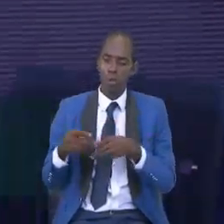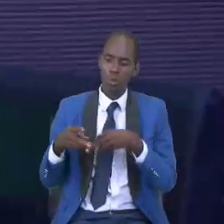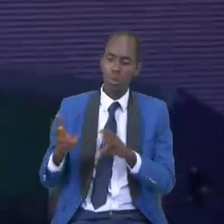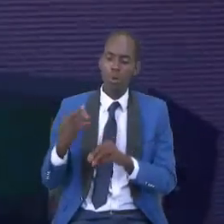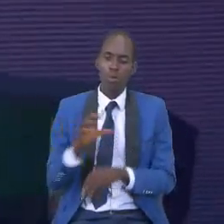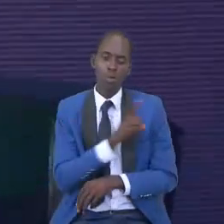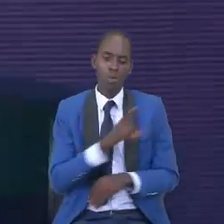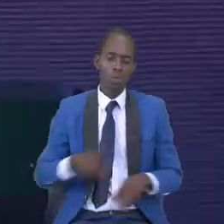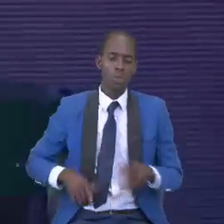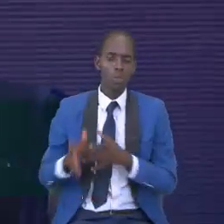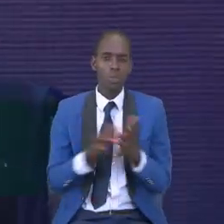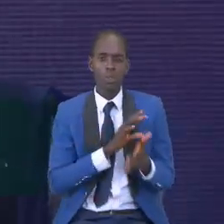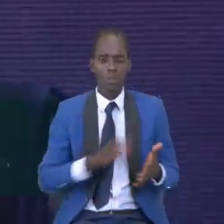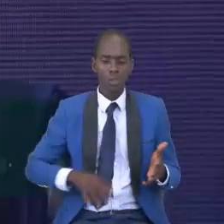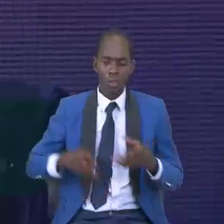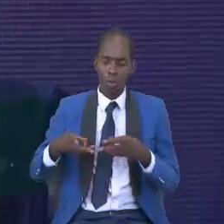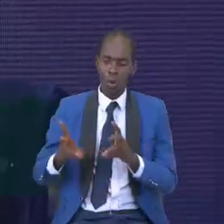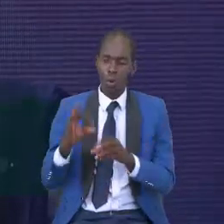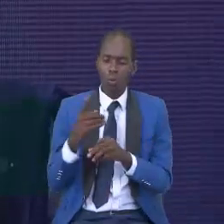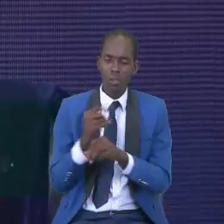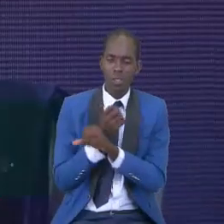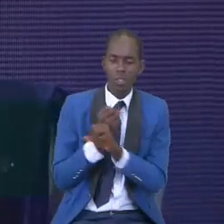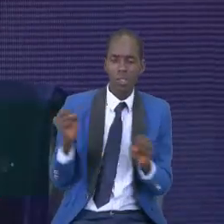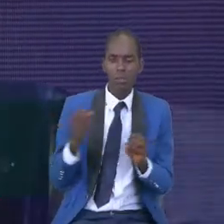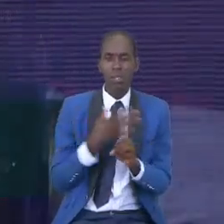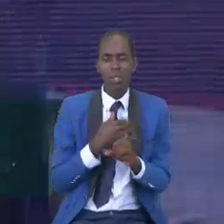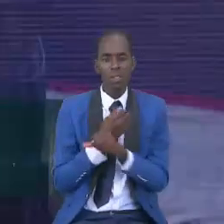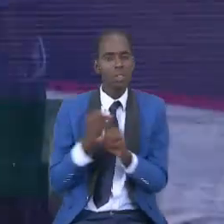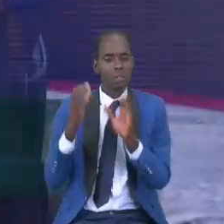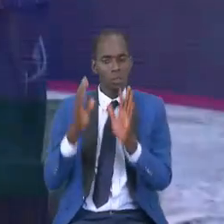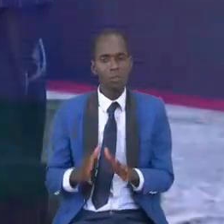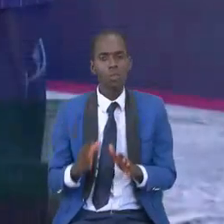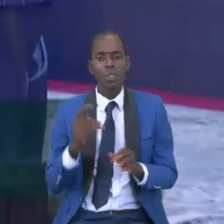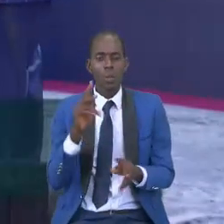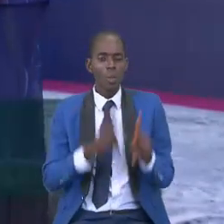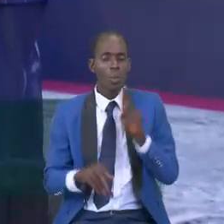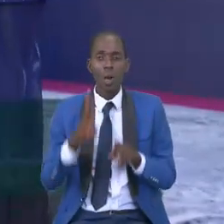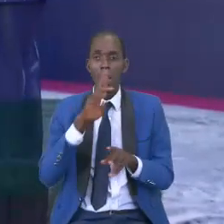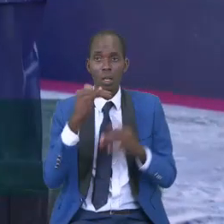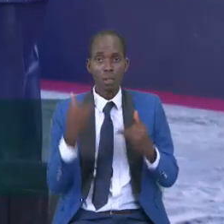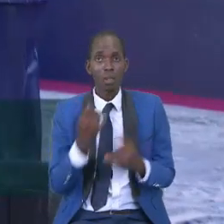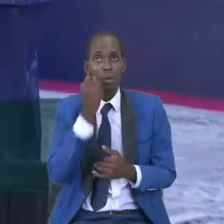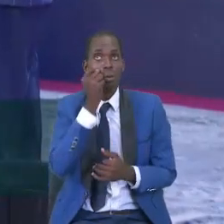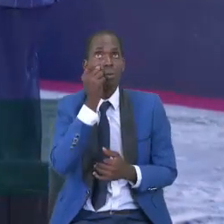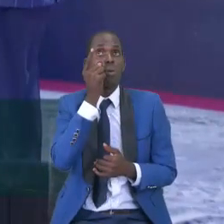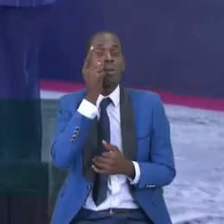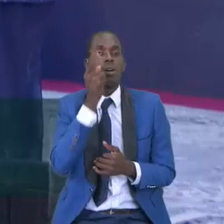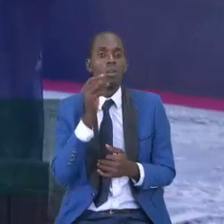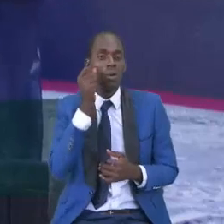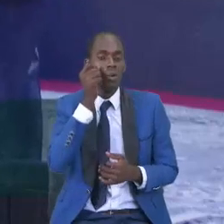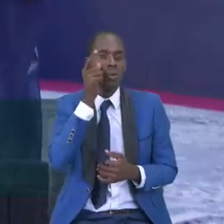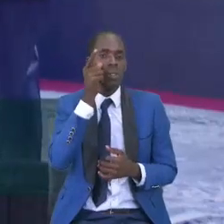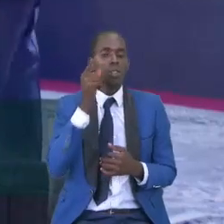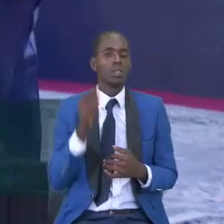of the justified? The people who are awakening, we're awakening to our faults, we're awakening to our